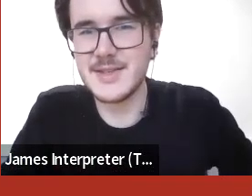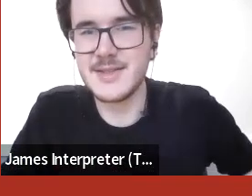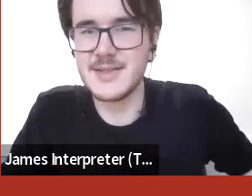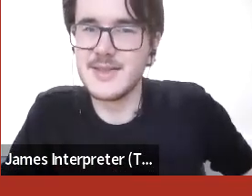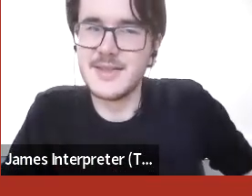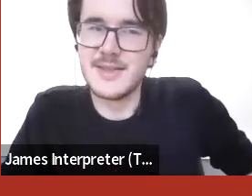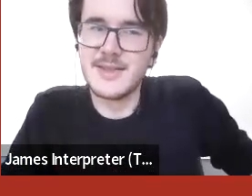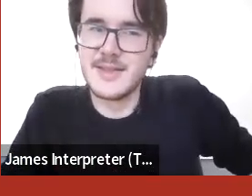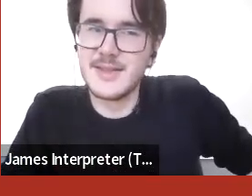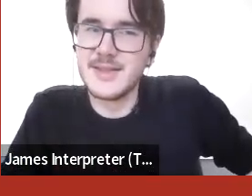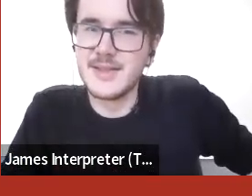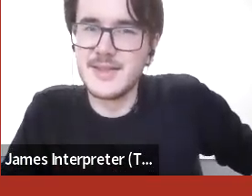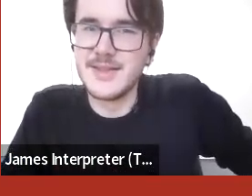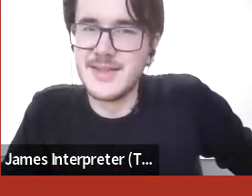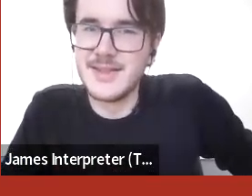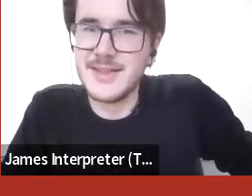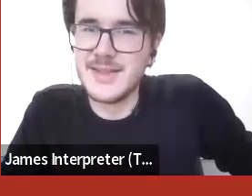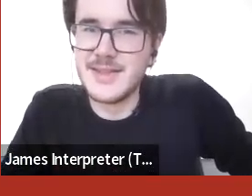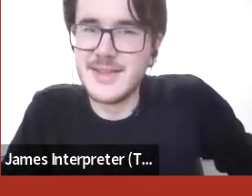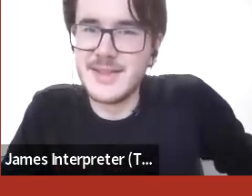Next slide.